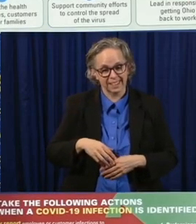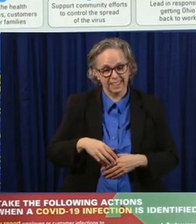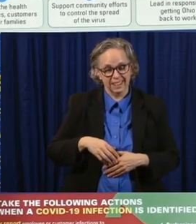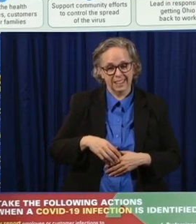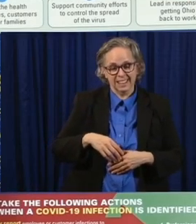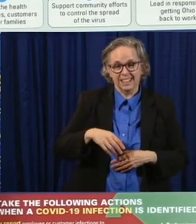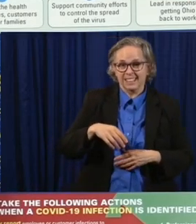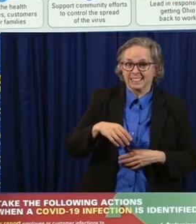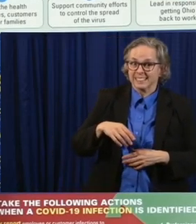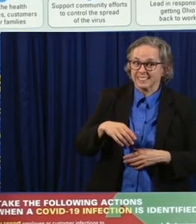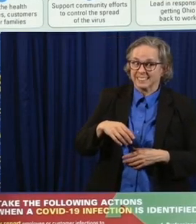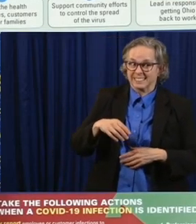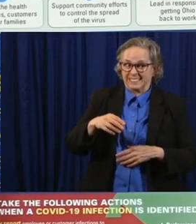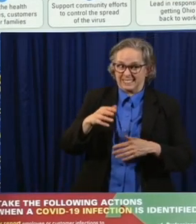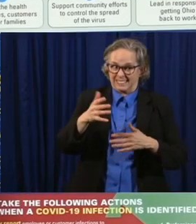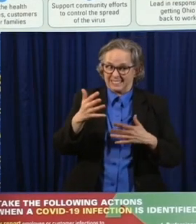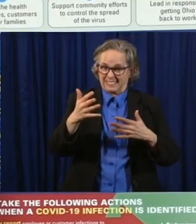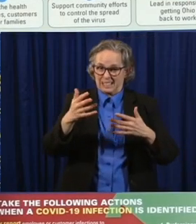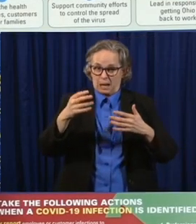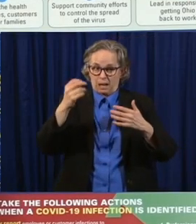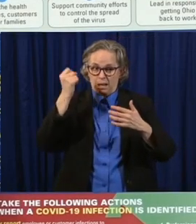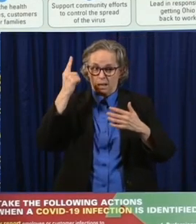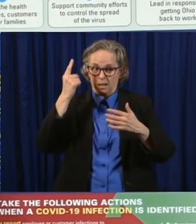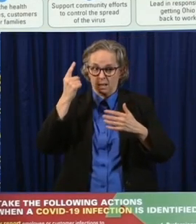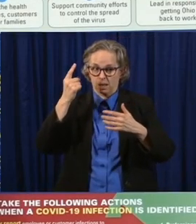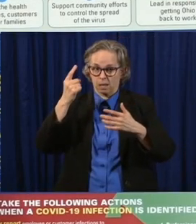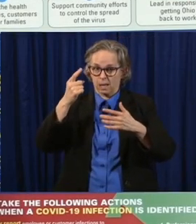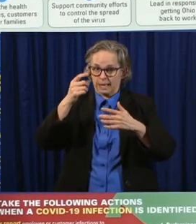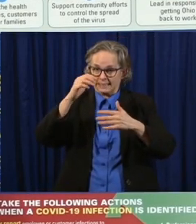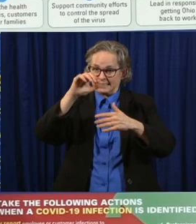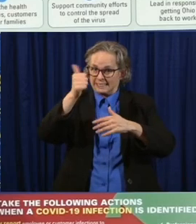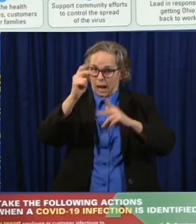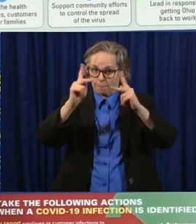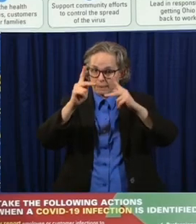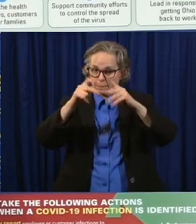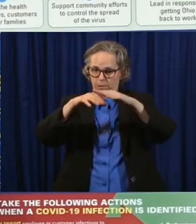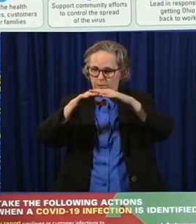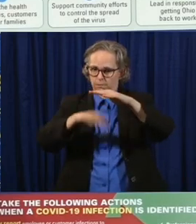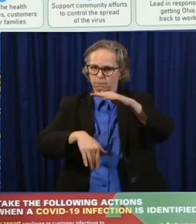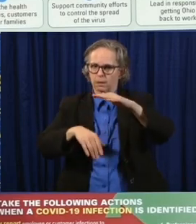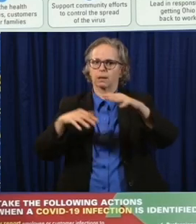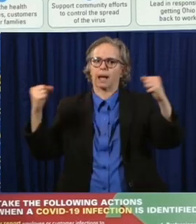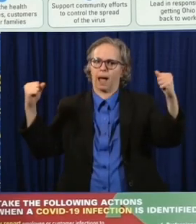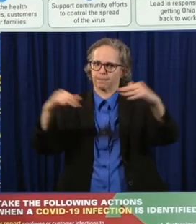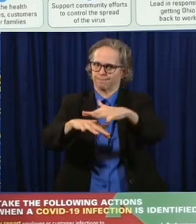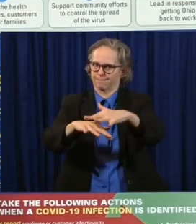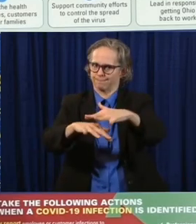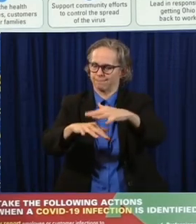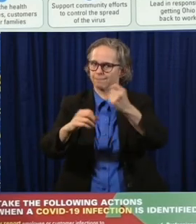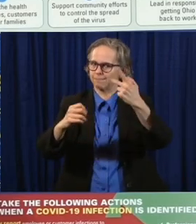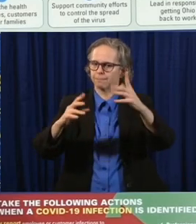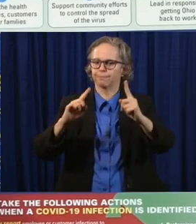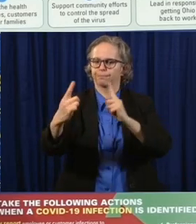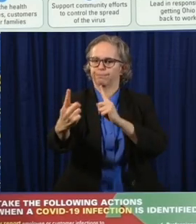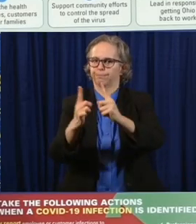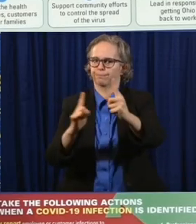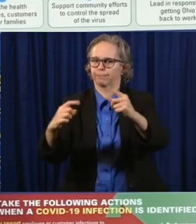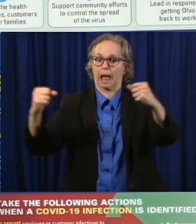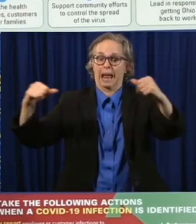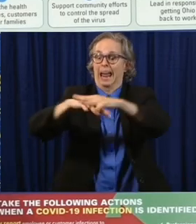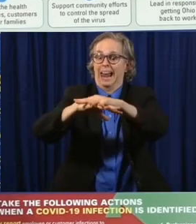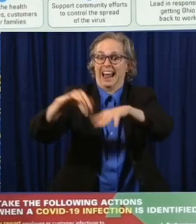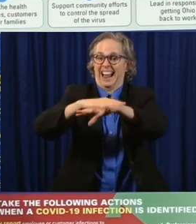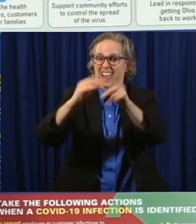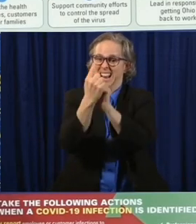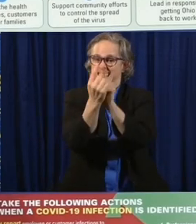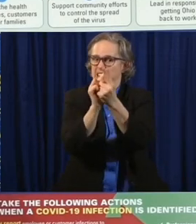The gatherings, 10 people gathering ruling or order is going to remain on. So I